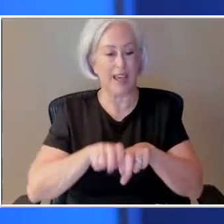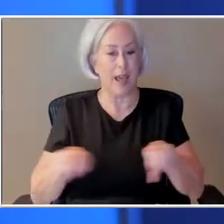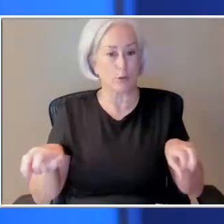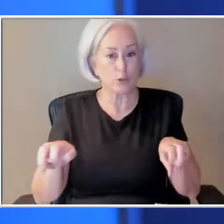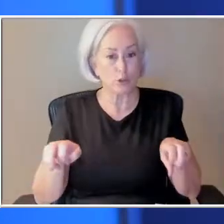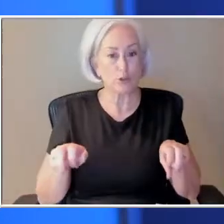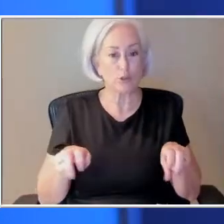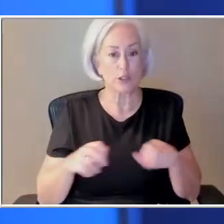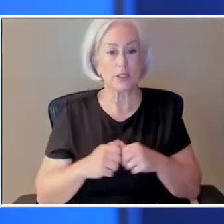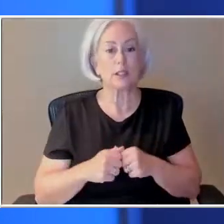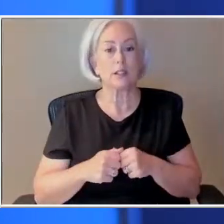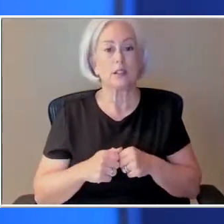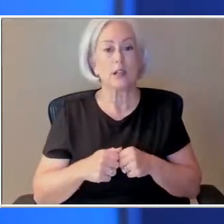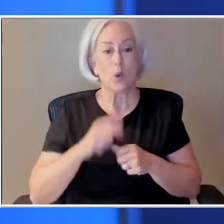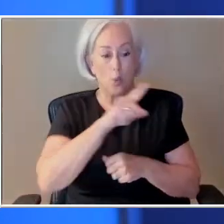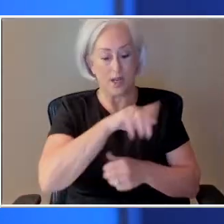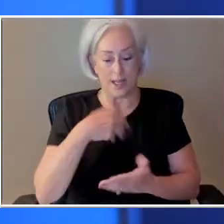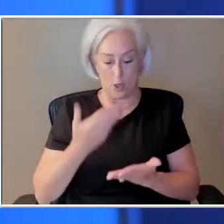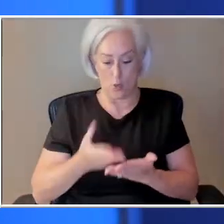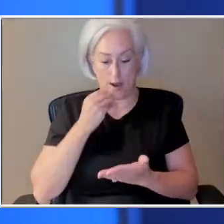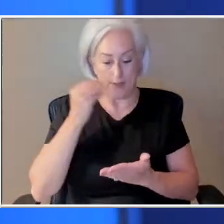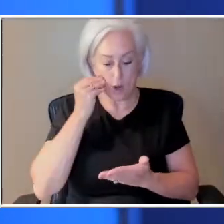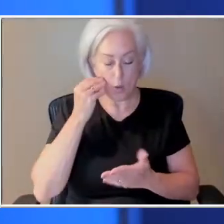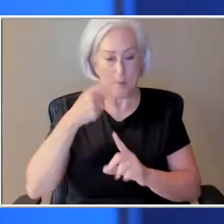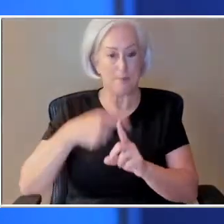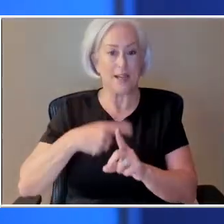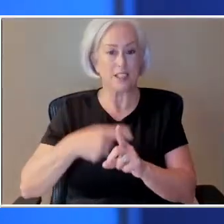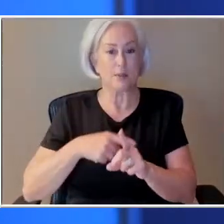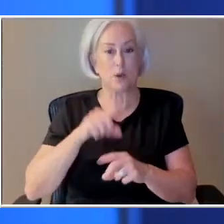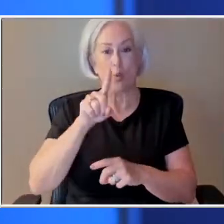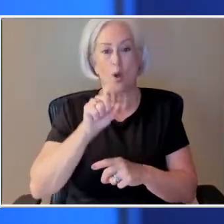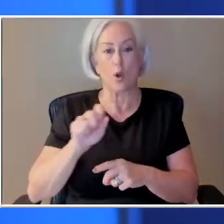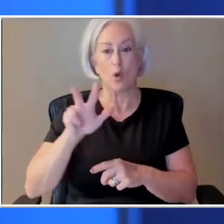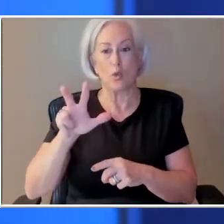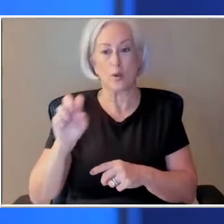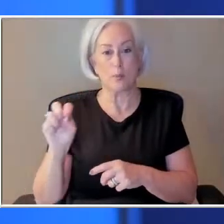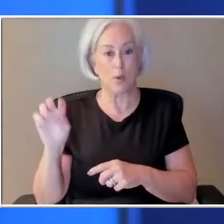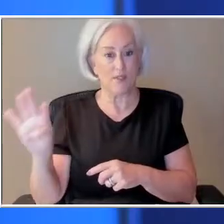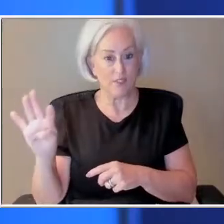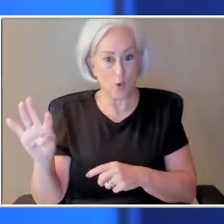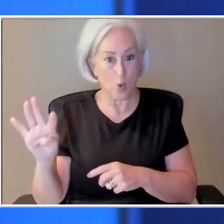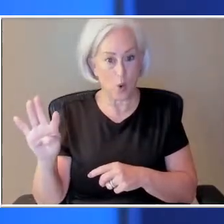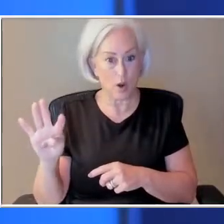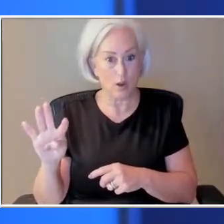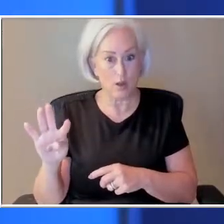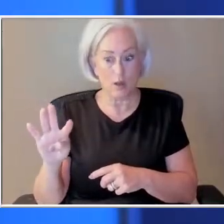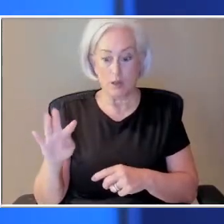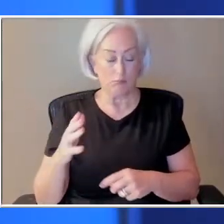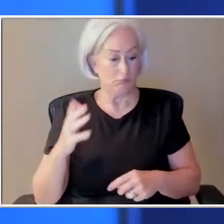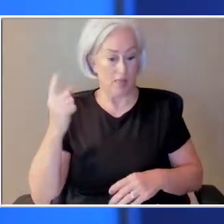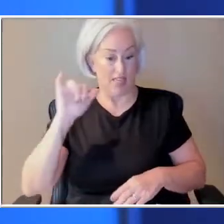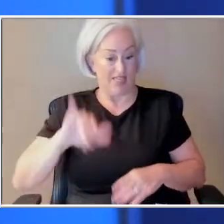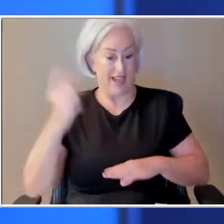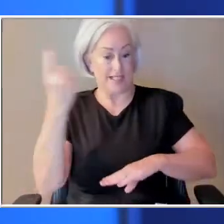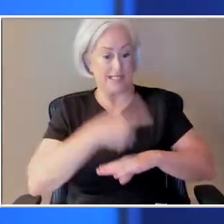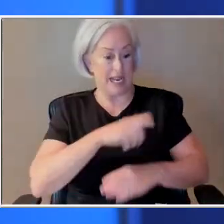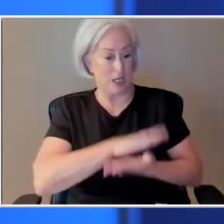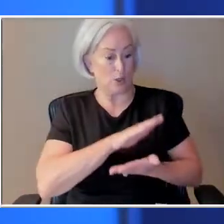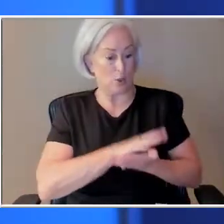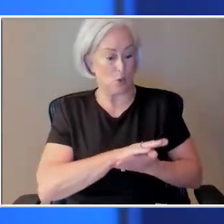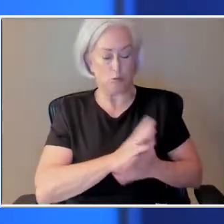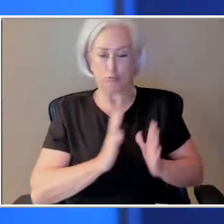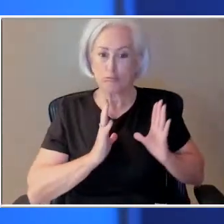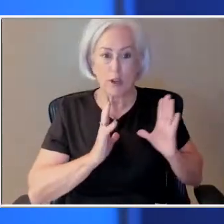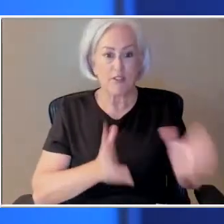had 103.4 temperature, and I was perfectly fine at school that day. Oh my gosh. I taught all day. I had